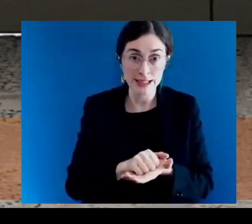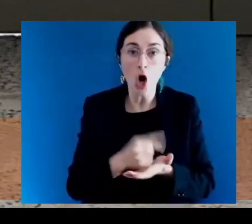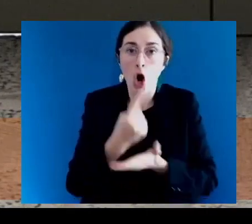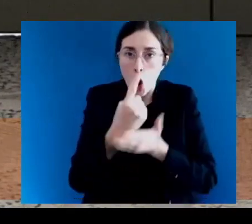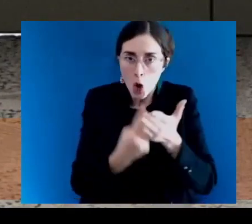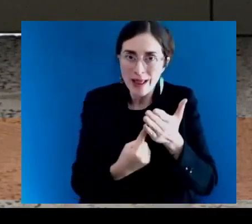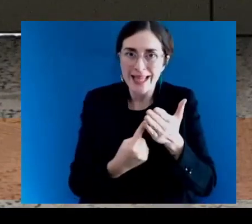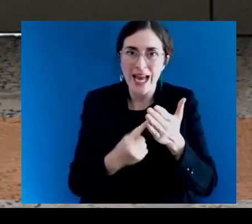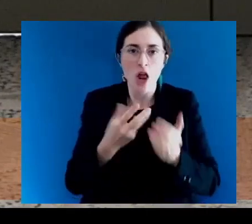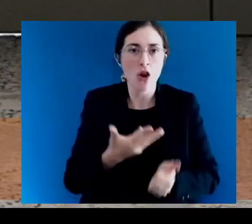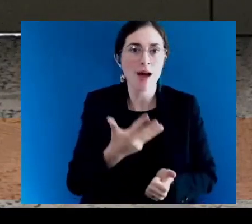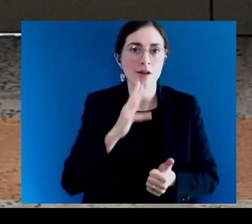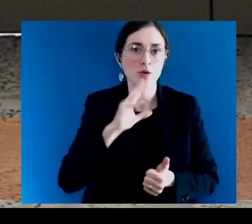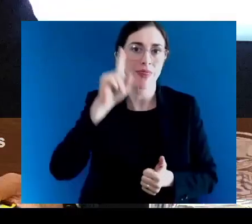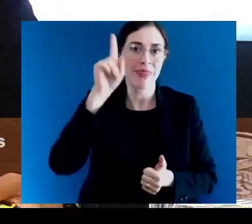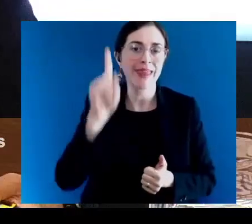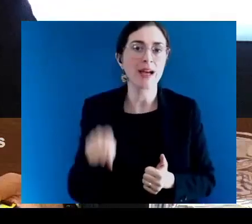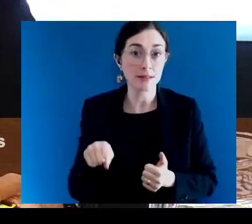900,000 has been allocated?